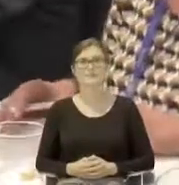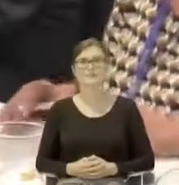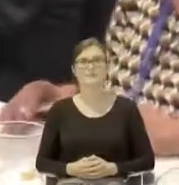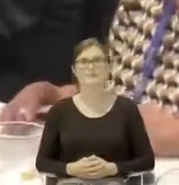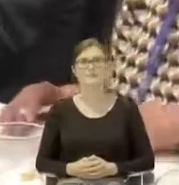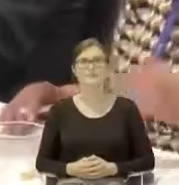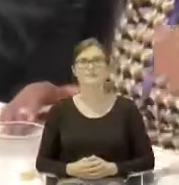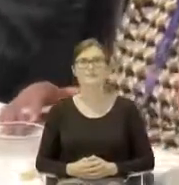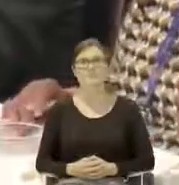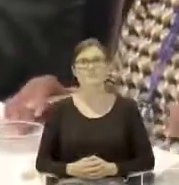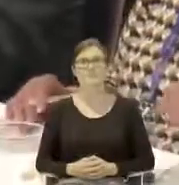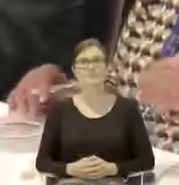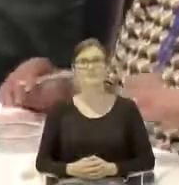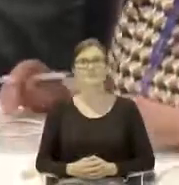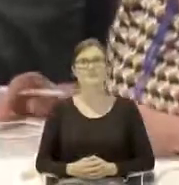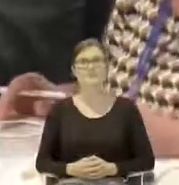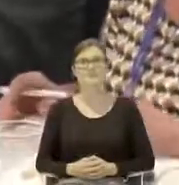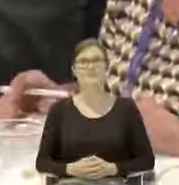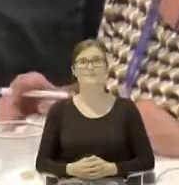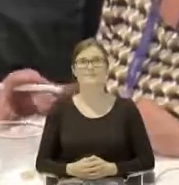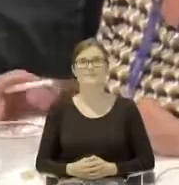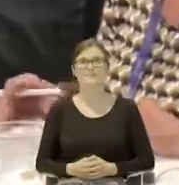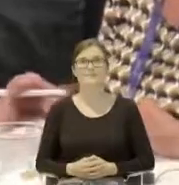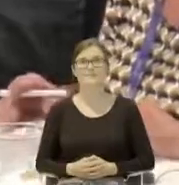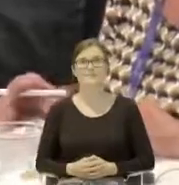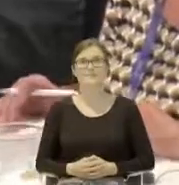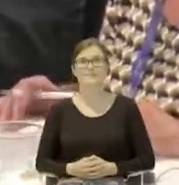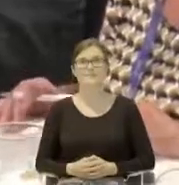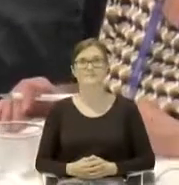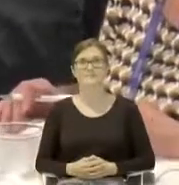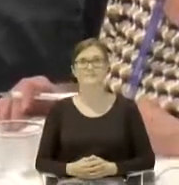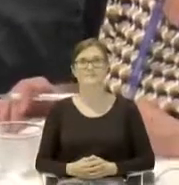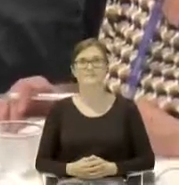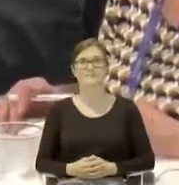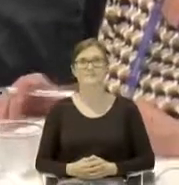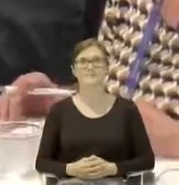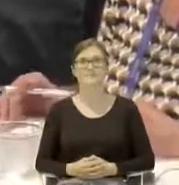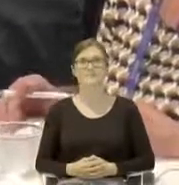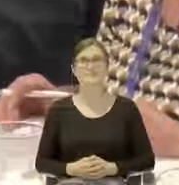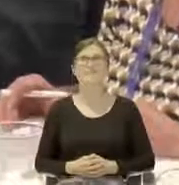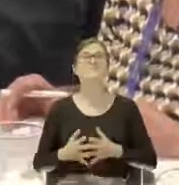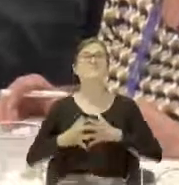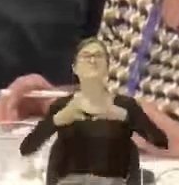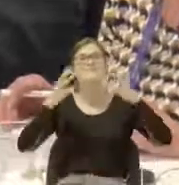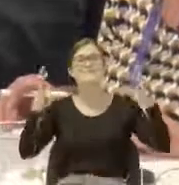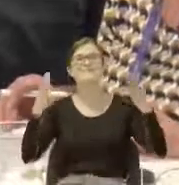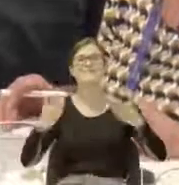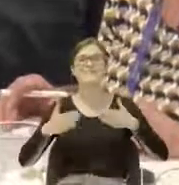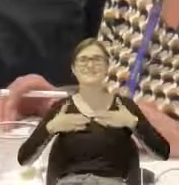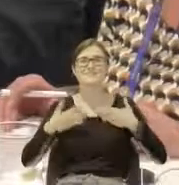with the mayor, with the governor during the every cities. So thank you so much for coming here.